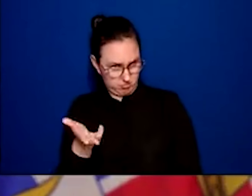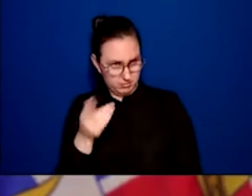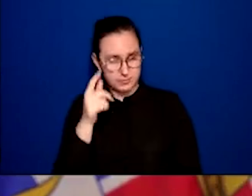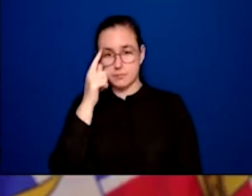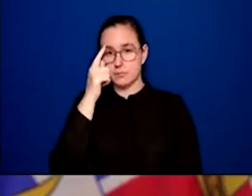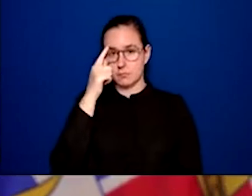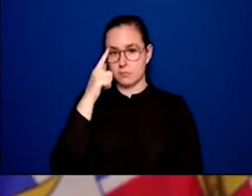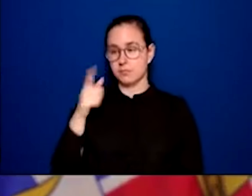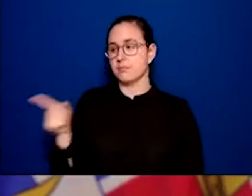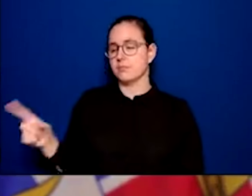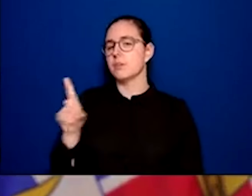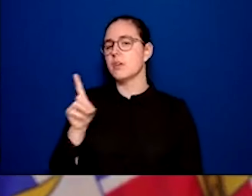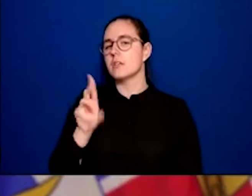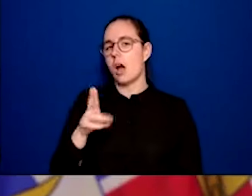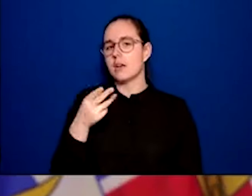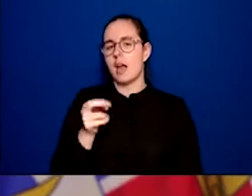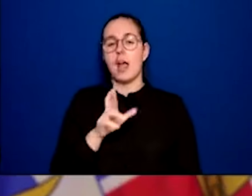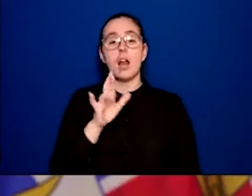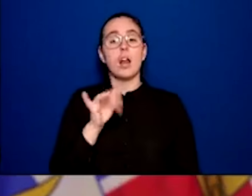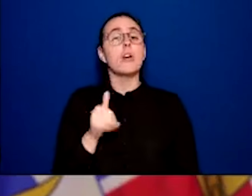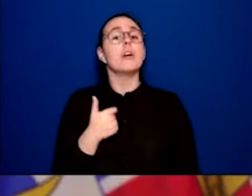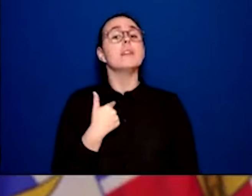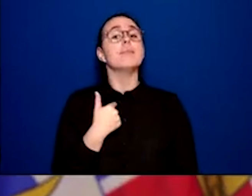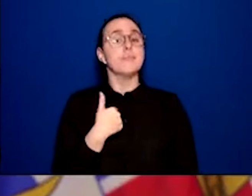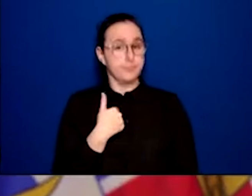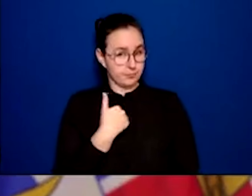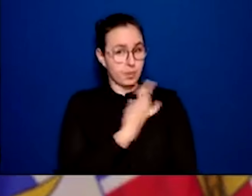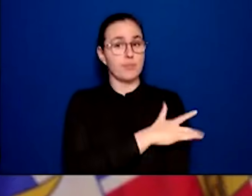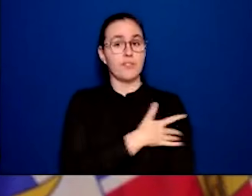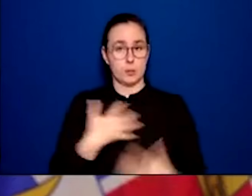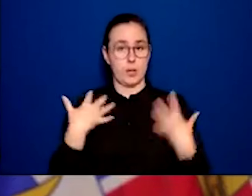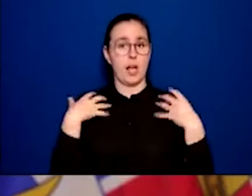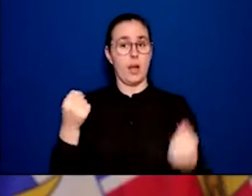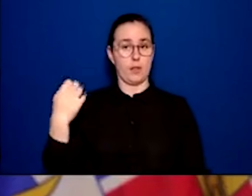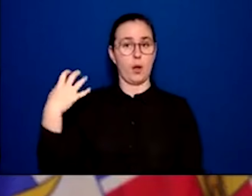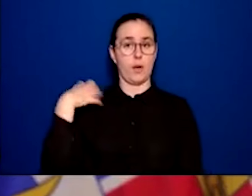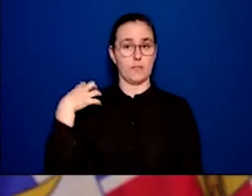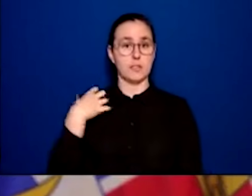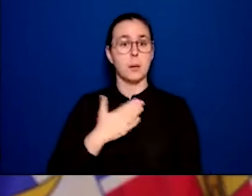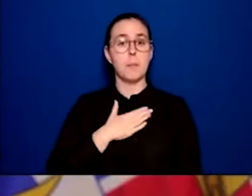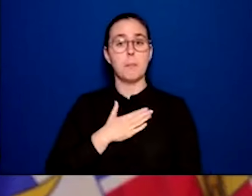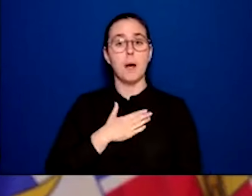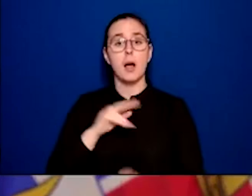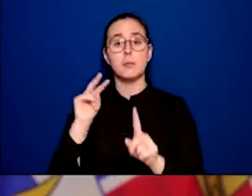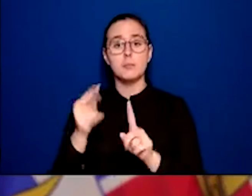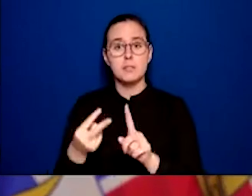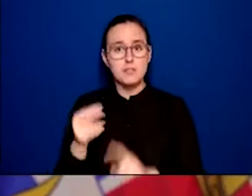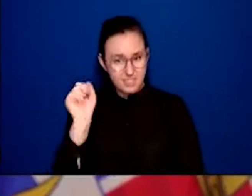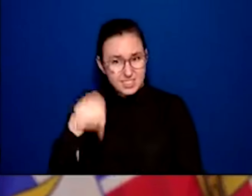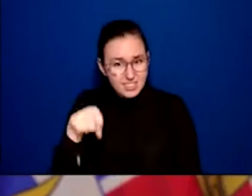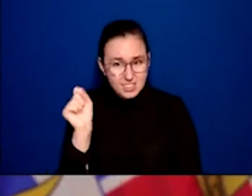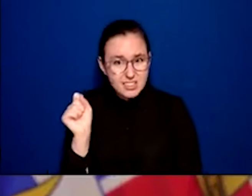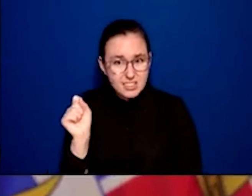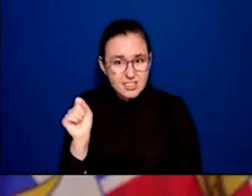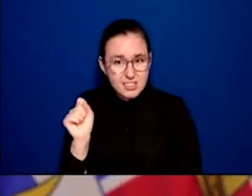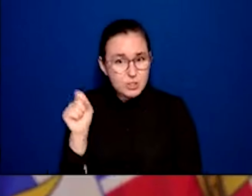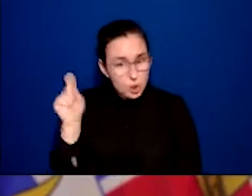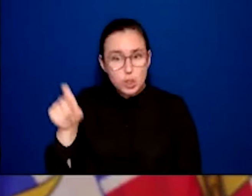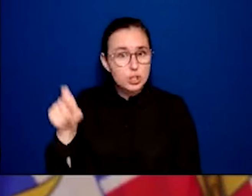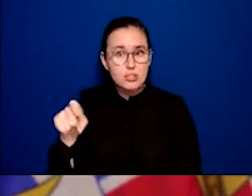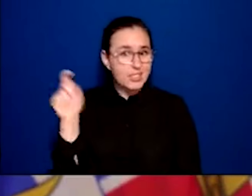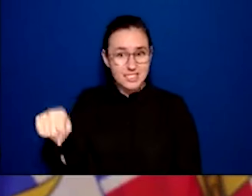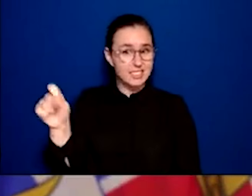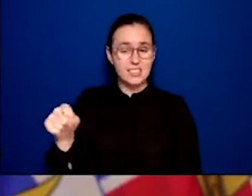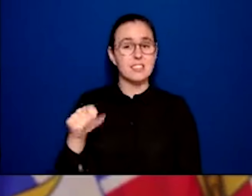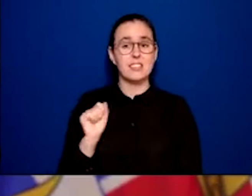as Provincial Health Officer is absolutely. Yes. We have been working with my teams in Northern Health, the